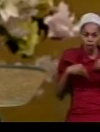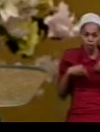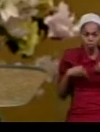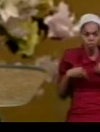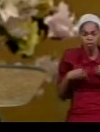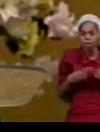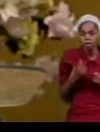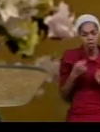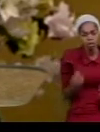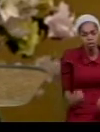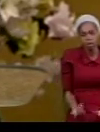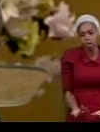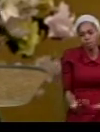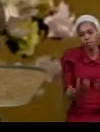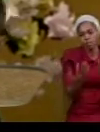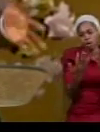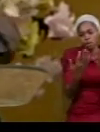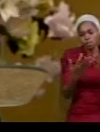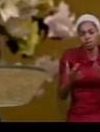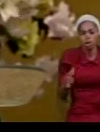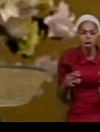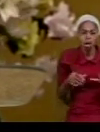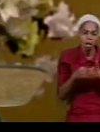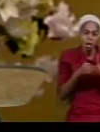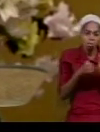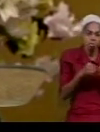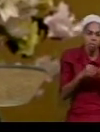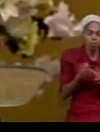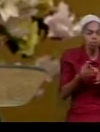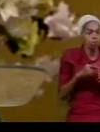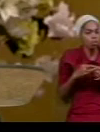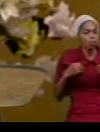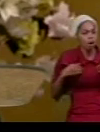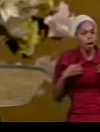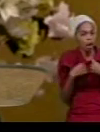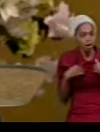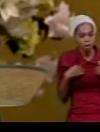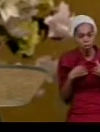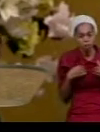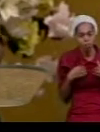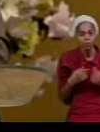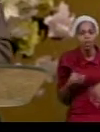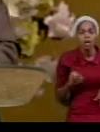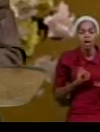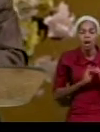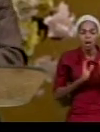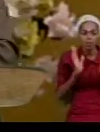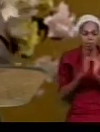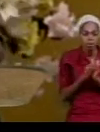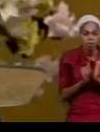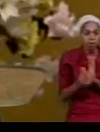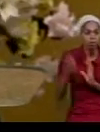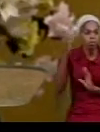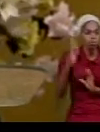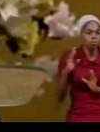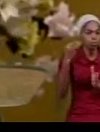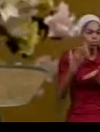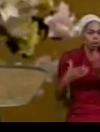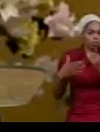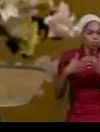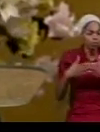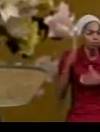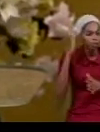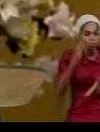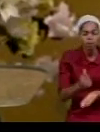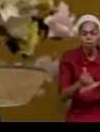We cannot go their own way. I pray that God of heaven will help us in the mighty name of